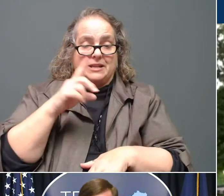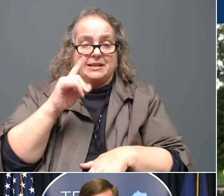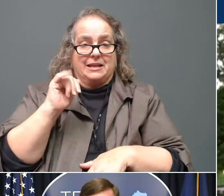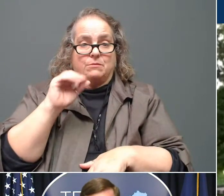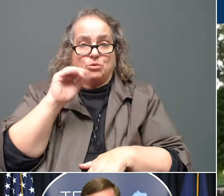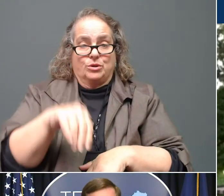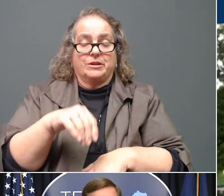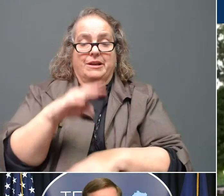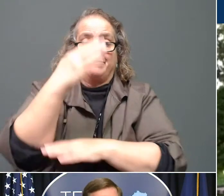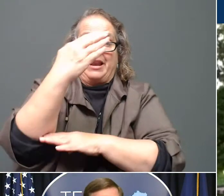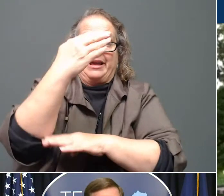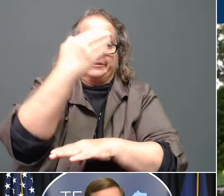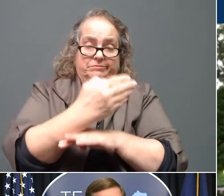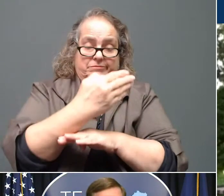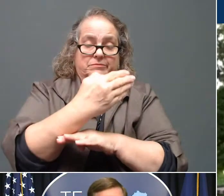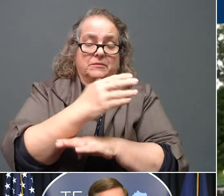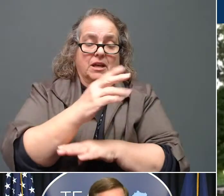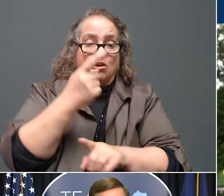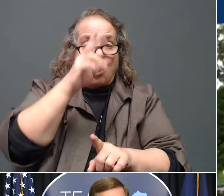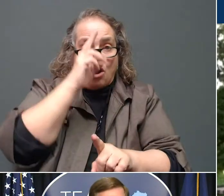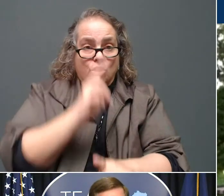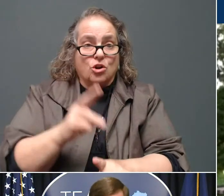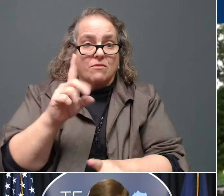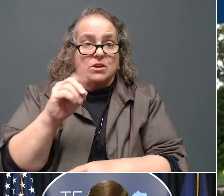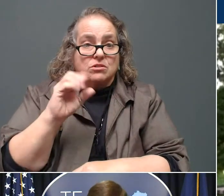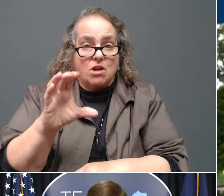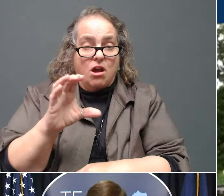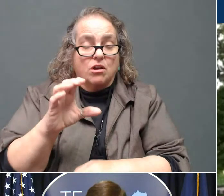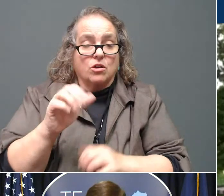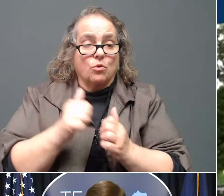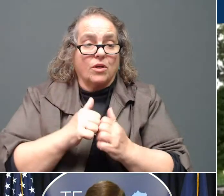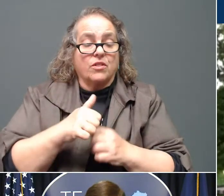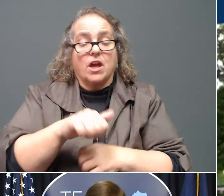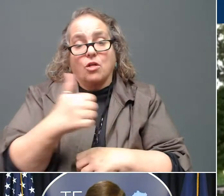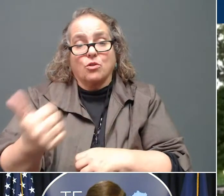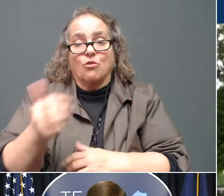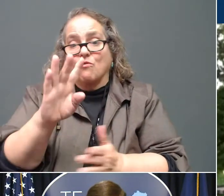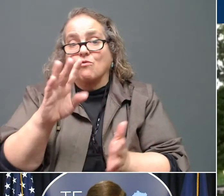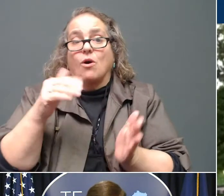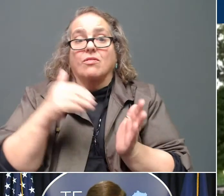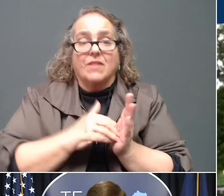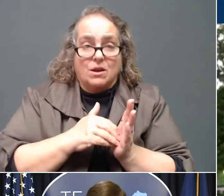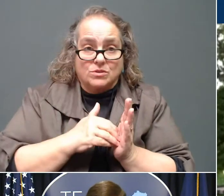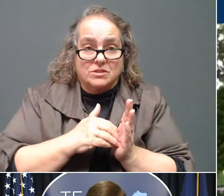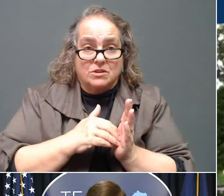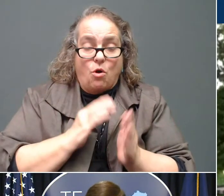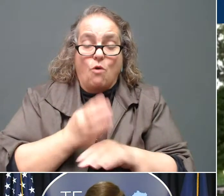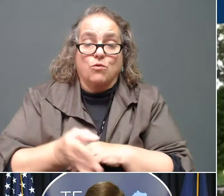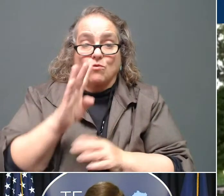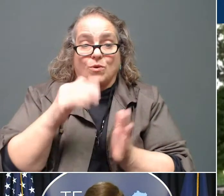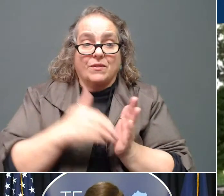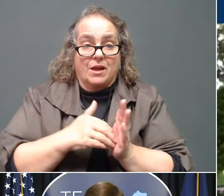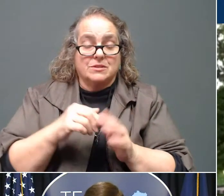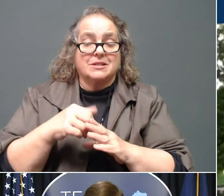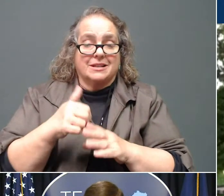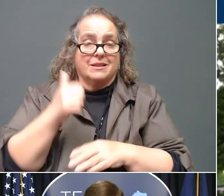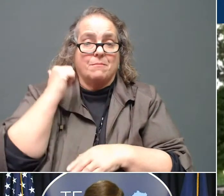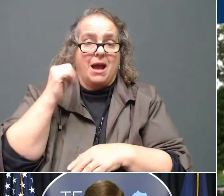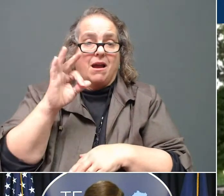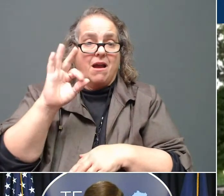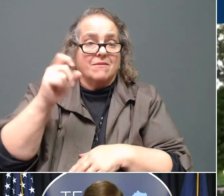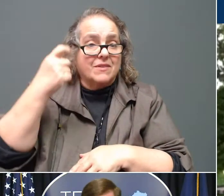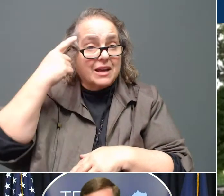of Doc amongst the over 4,000 in the back of the Capitol.